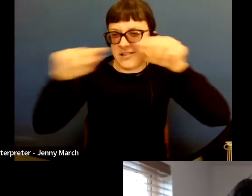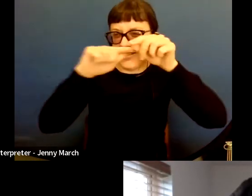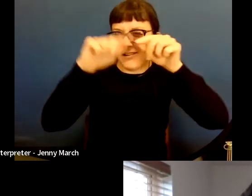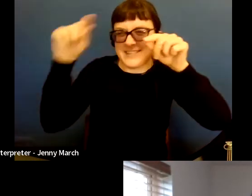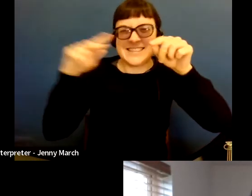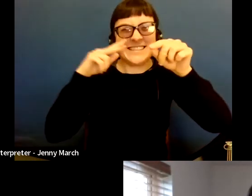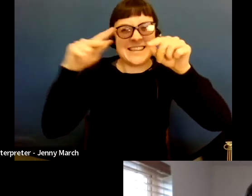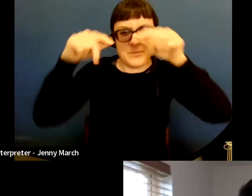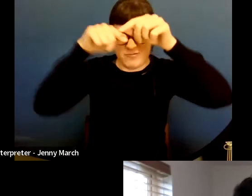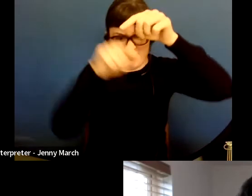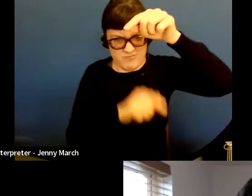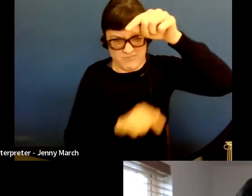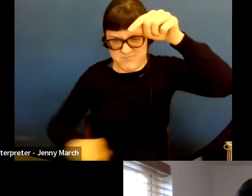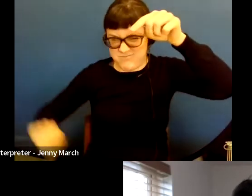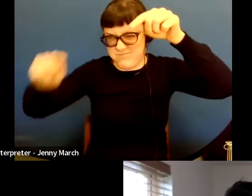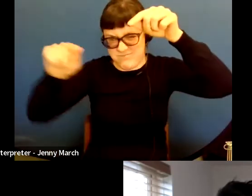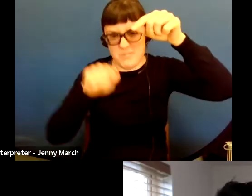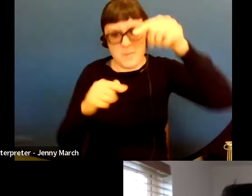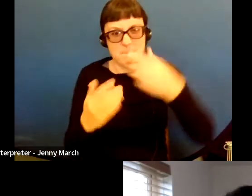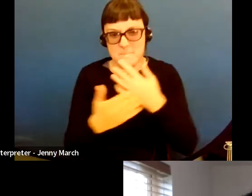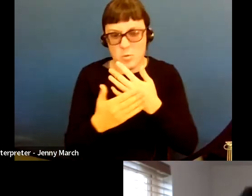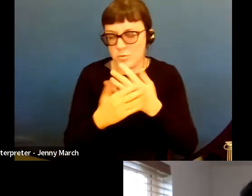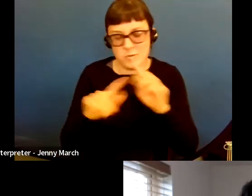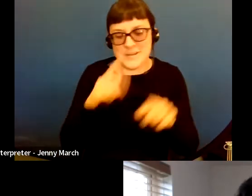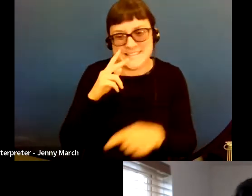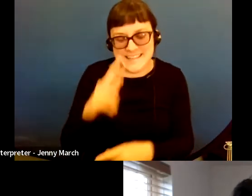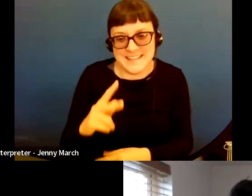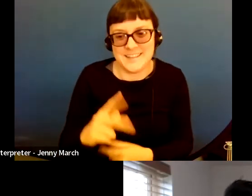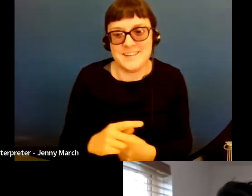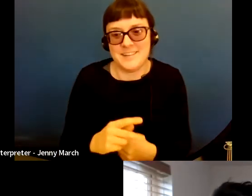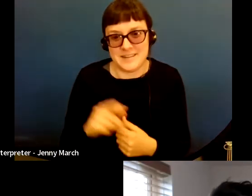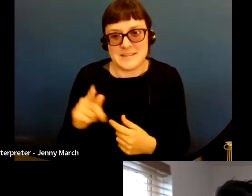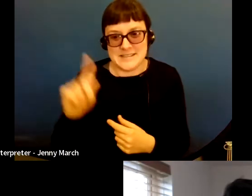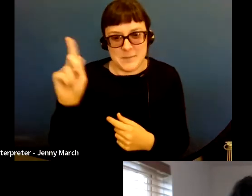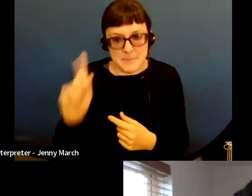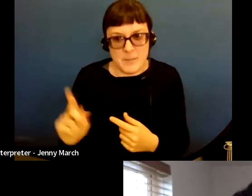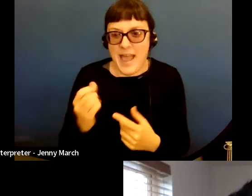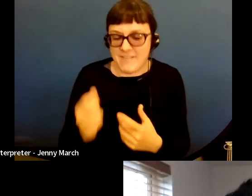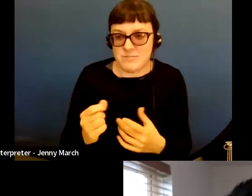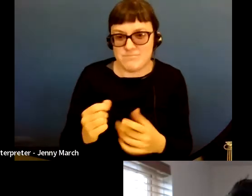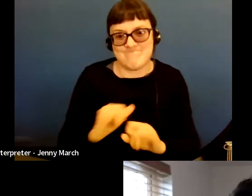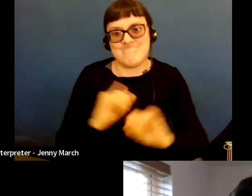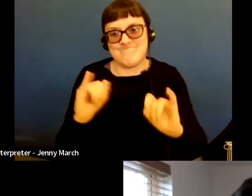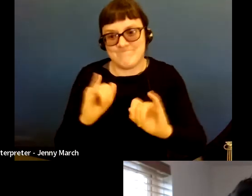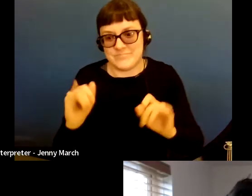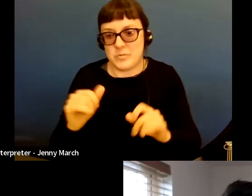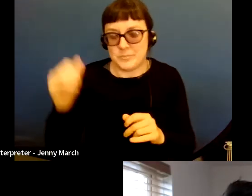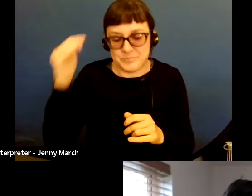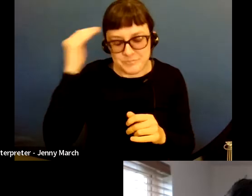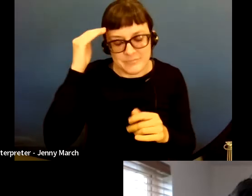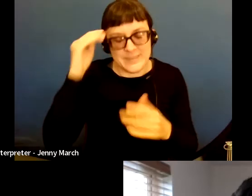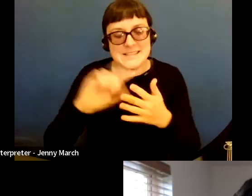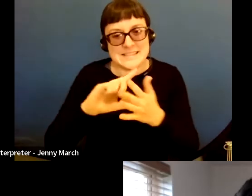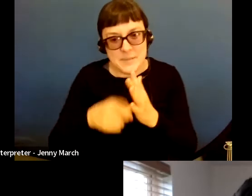And this is the profoundly disabled pupils, the pupils with serious cognitive impairments, visual impairment, etc. And